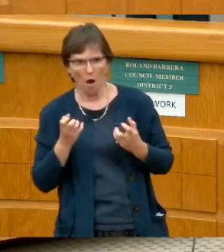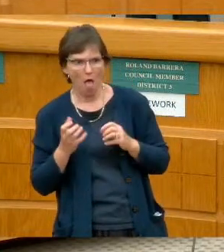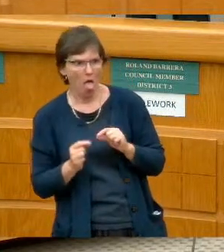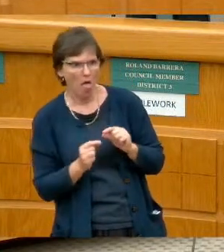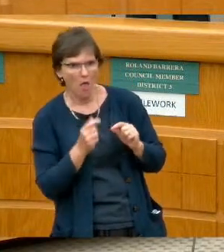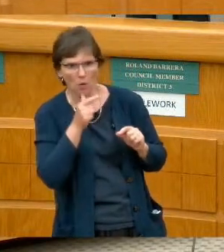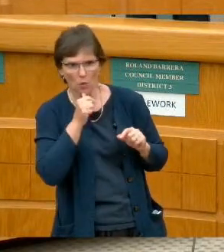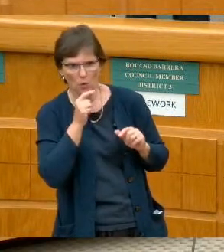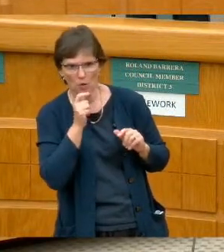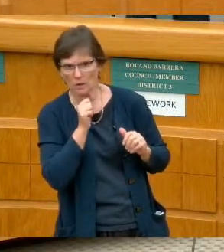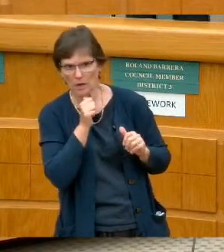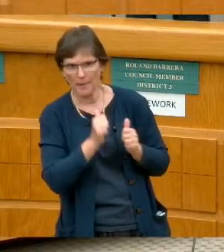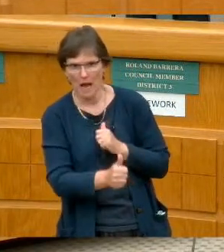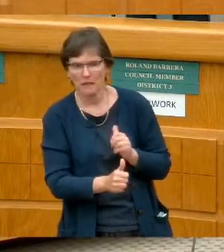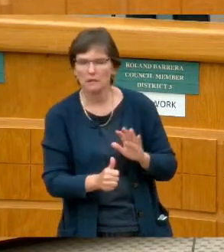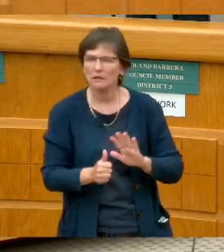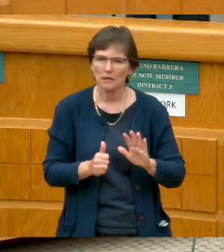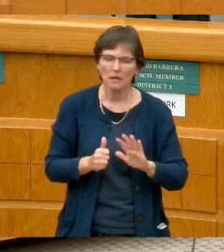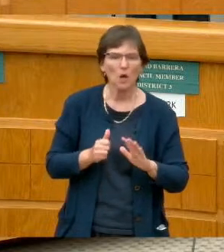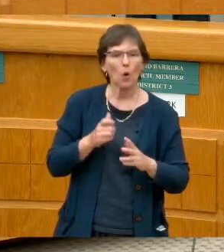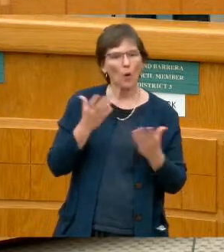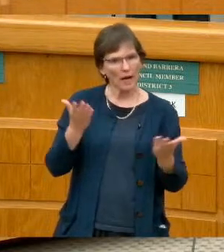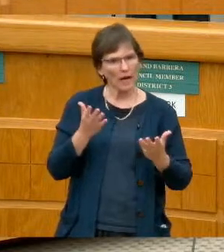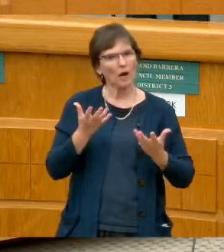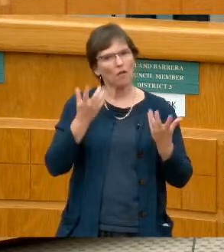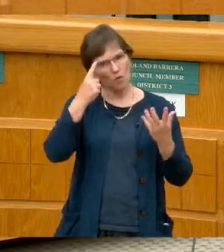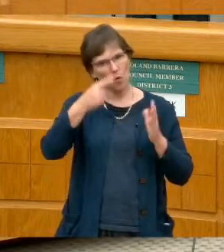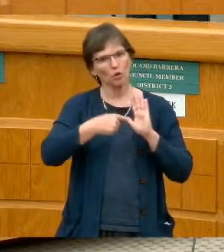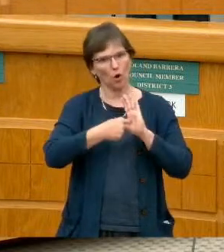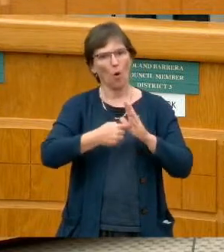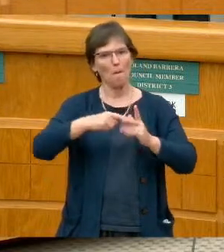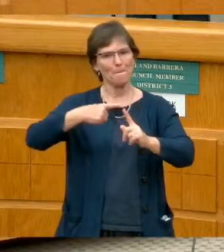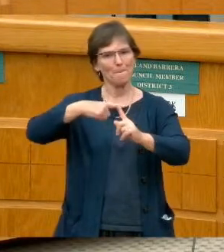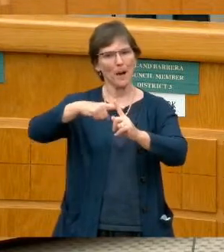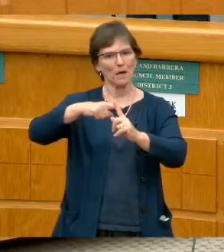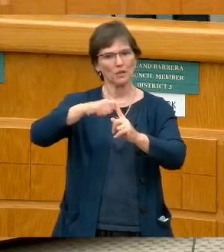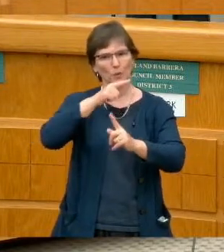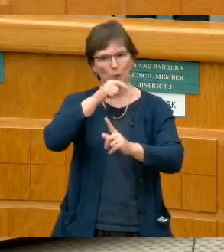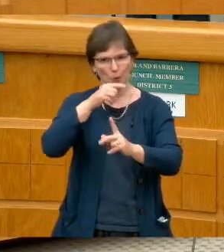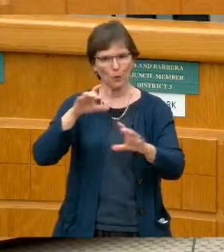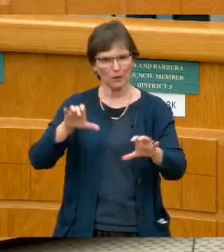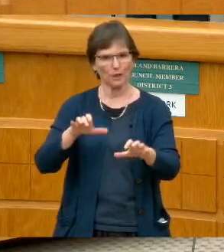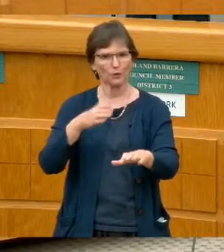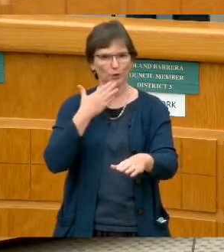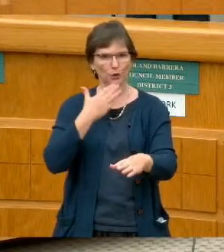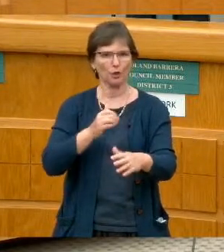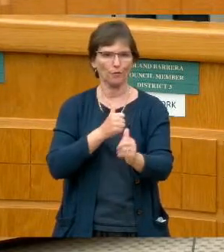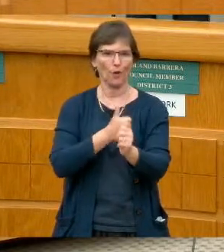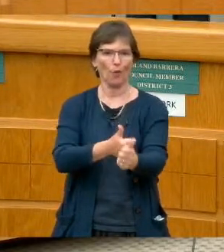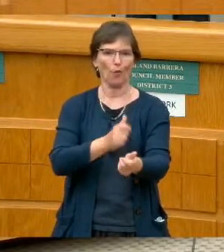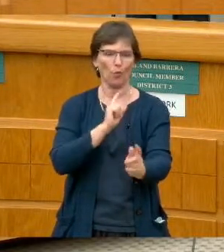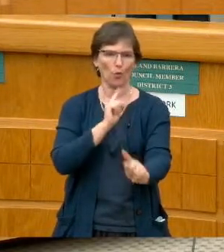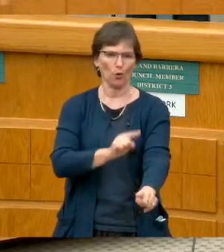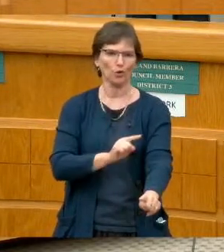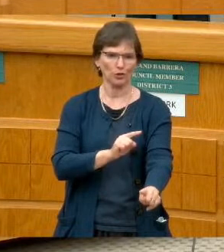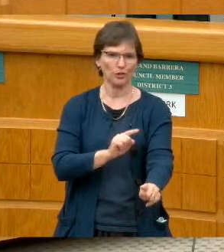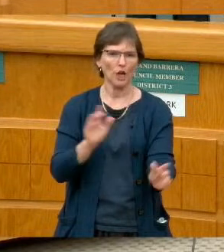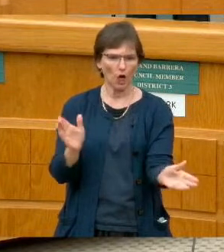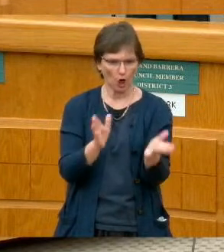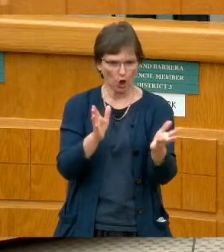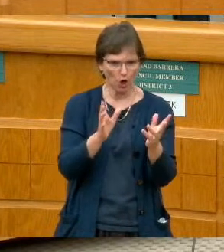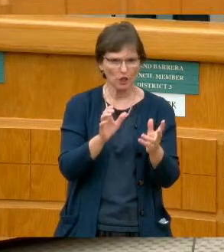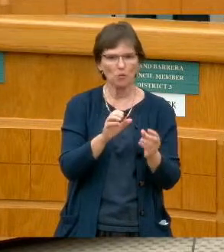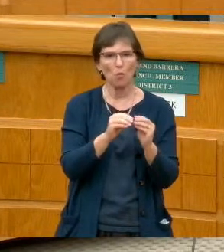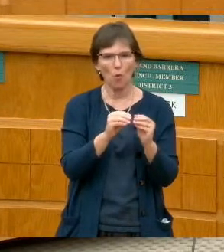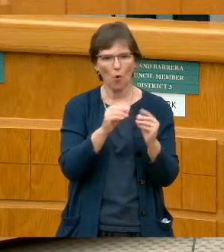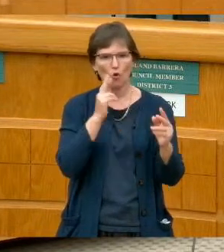to get a pound of flesh, but we're here to get compliance, and we're doing everything we can to be positive to get there, and participation and